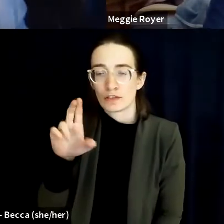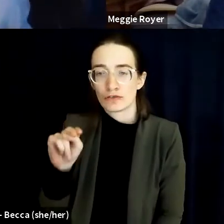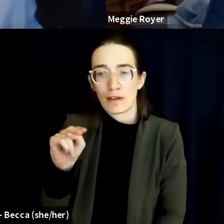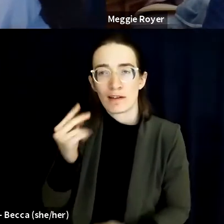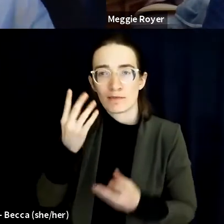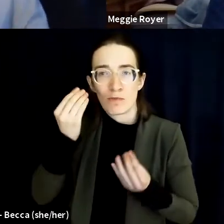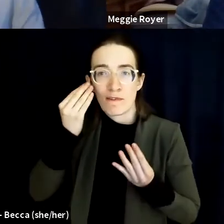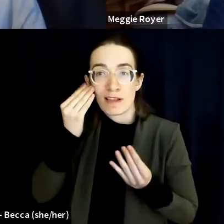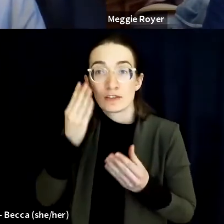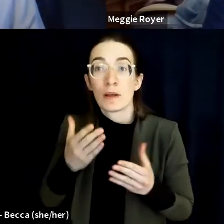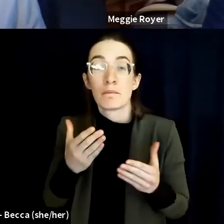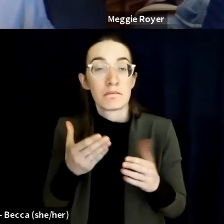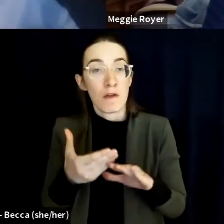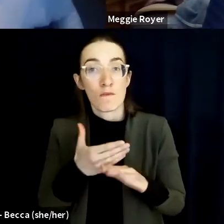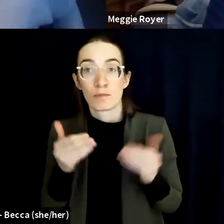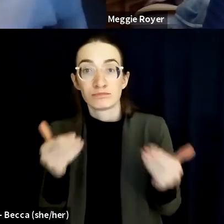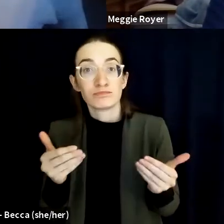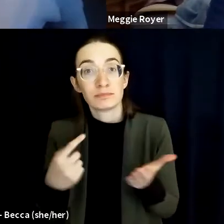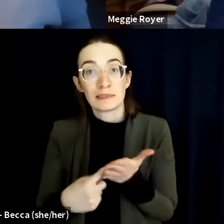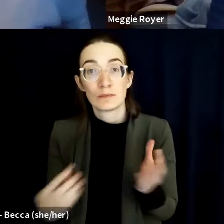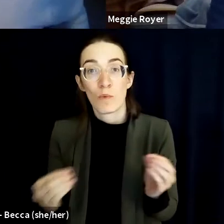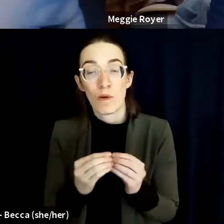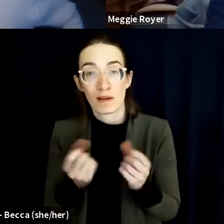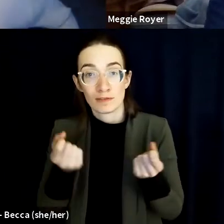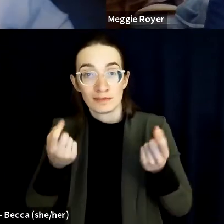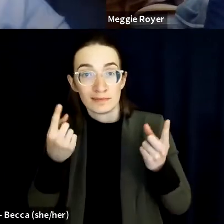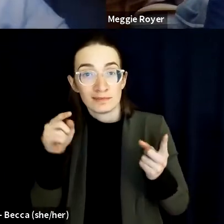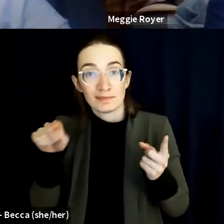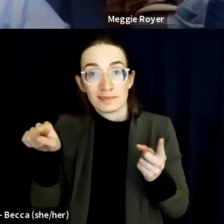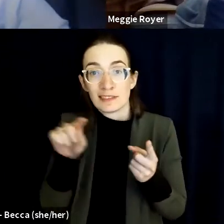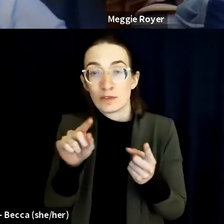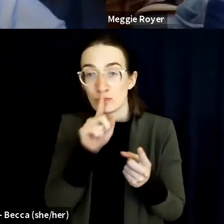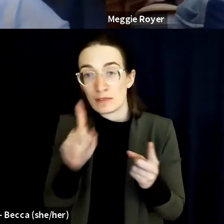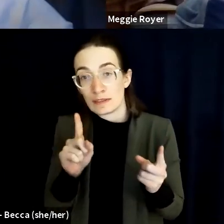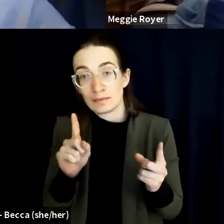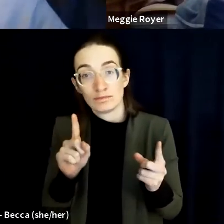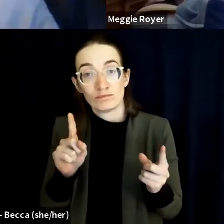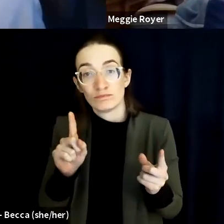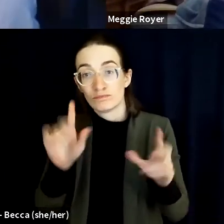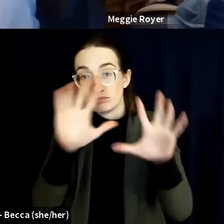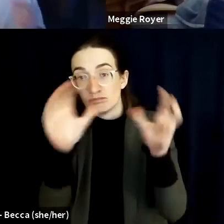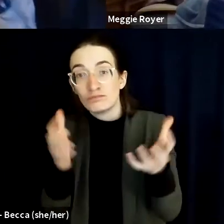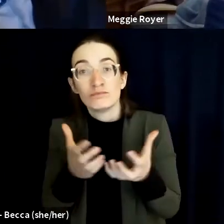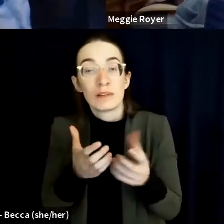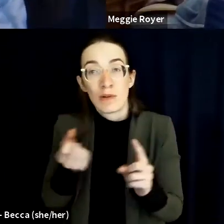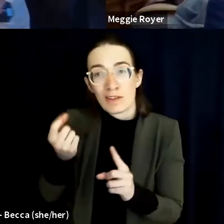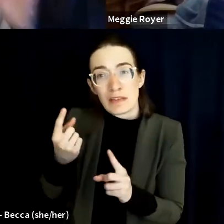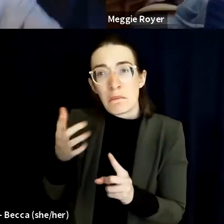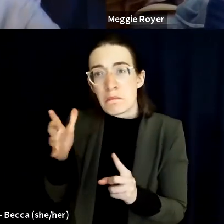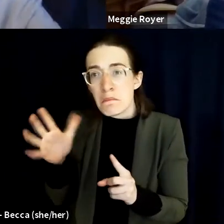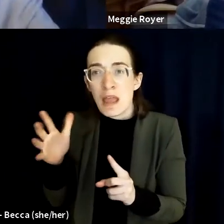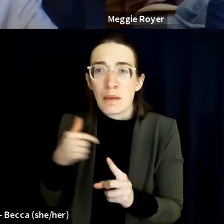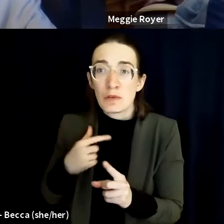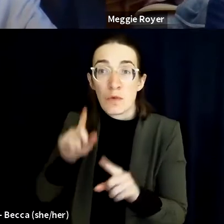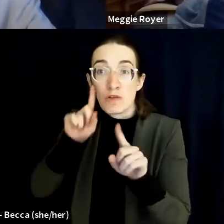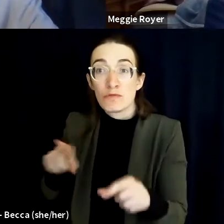bit more. And again, these options aren't all encompassing. So if there's something that, mostly you agree with, or you would prefer to